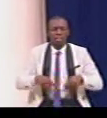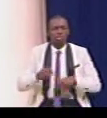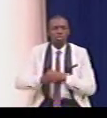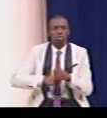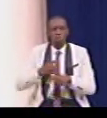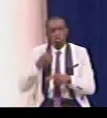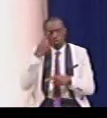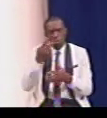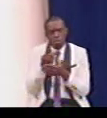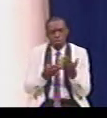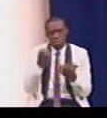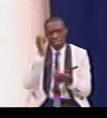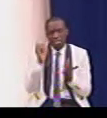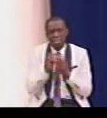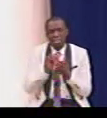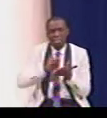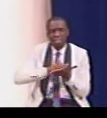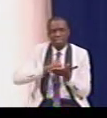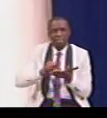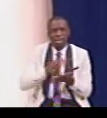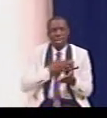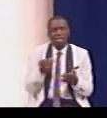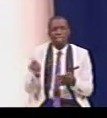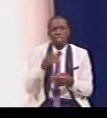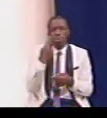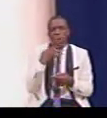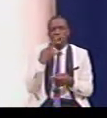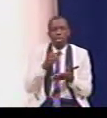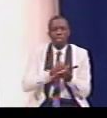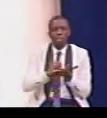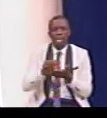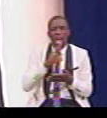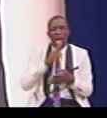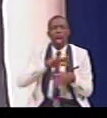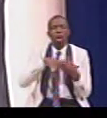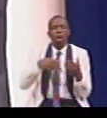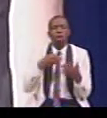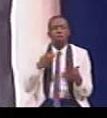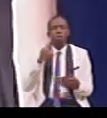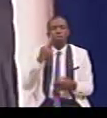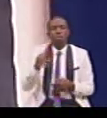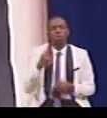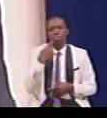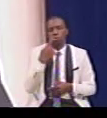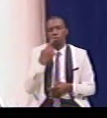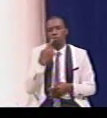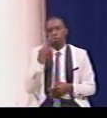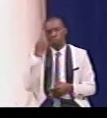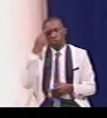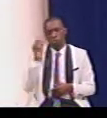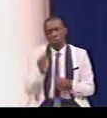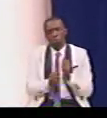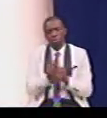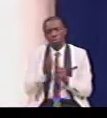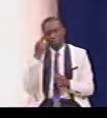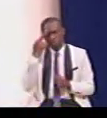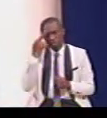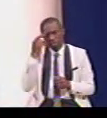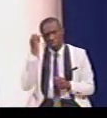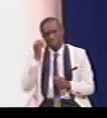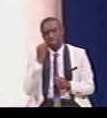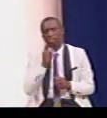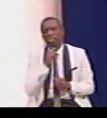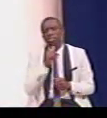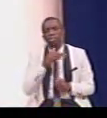are all of one for which cause is not ashamed to call the Emma Brethren that's the